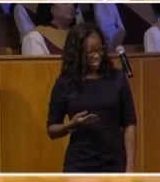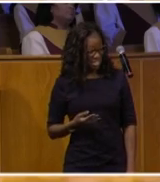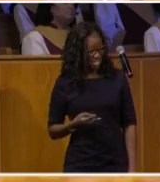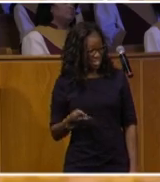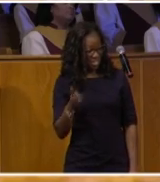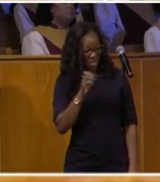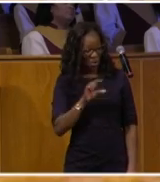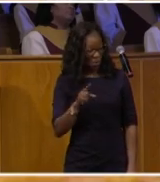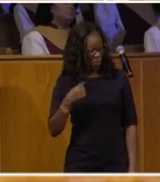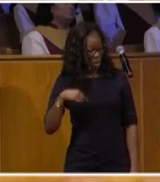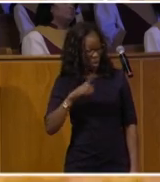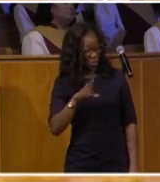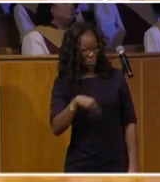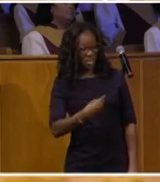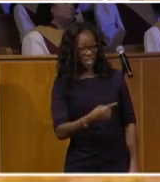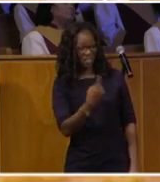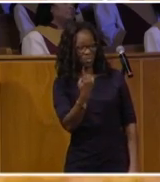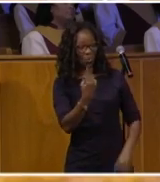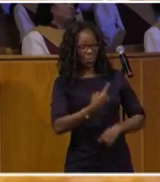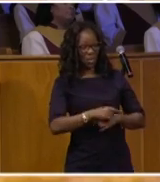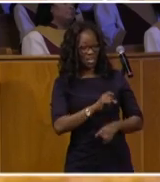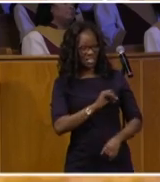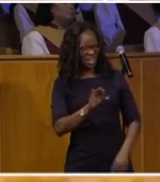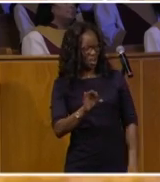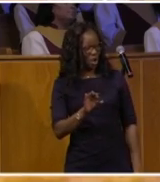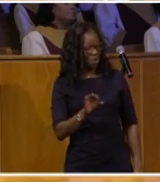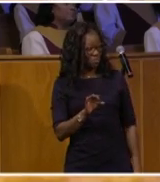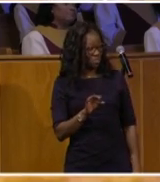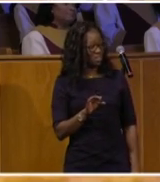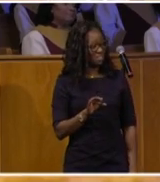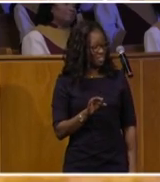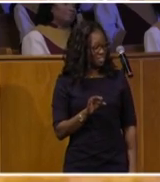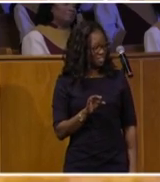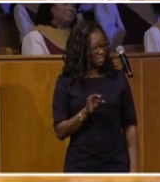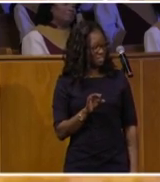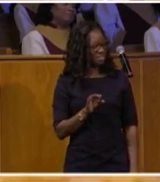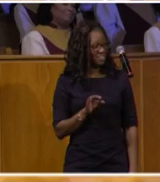"Well, at least we gave you one day off."